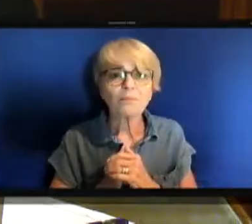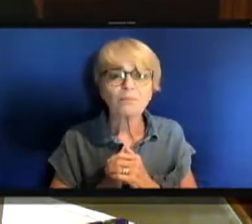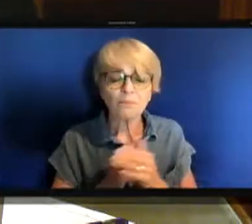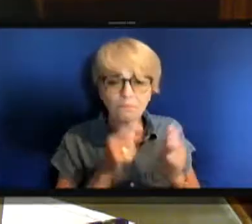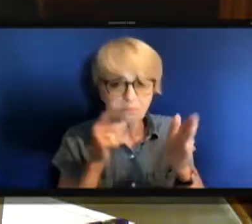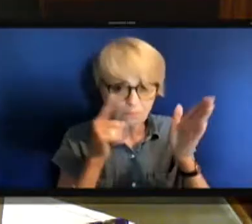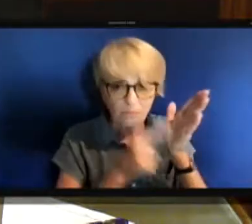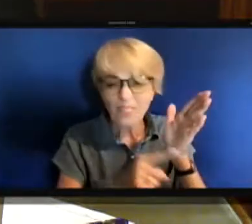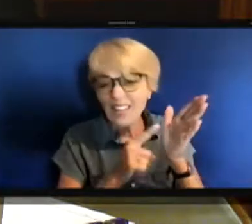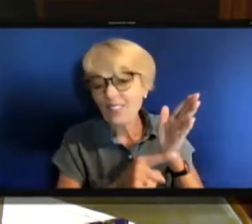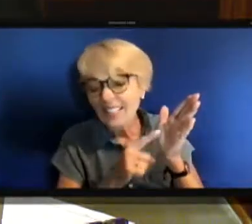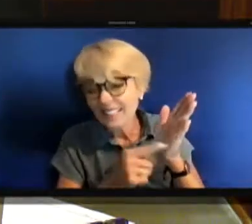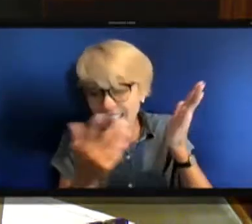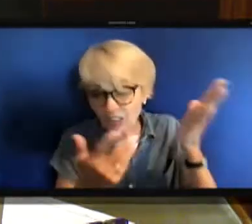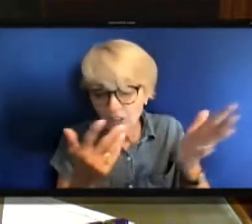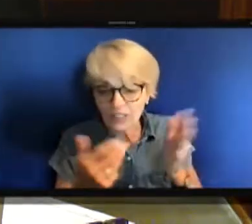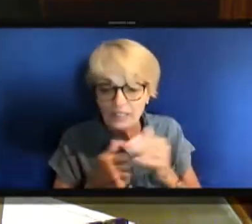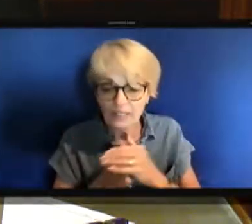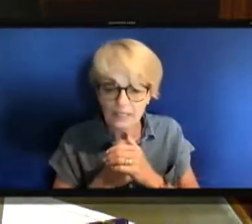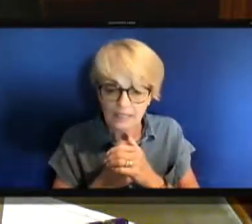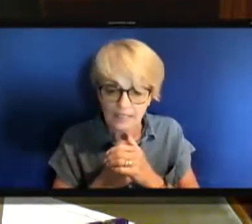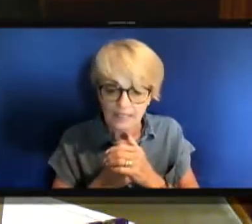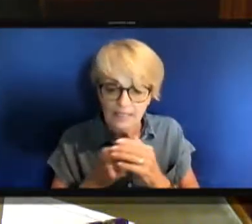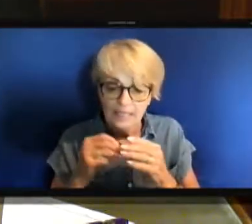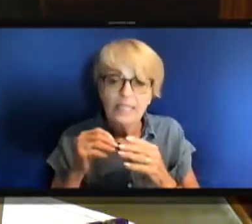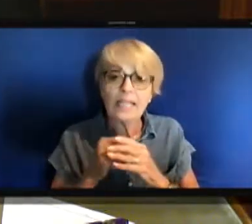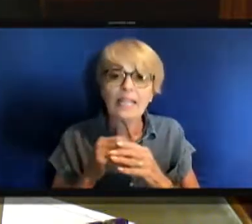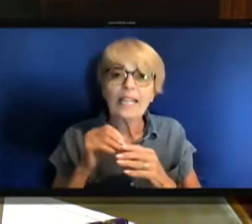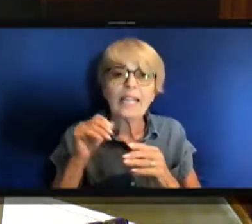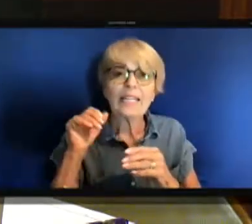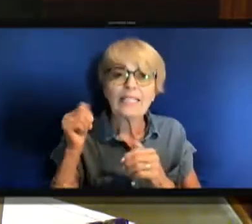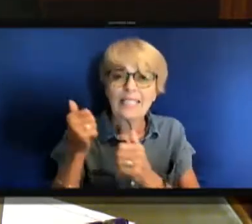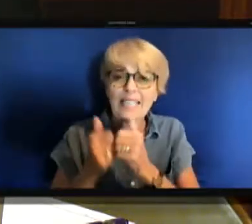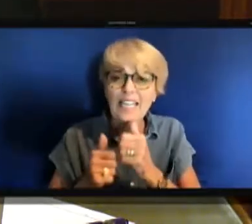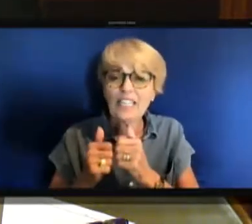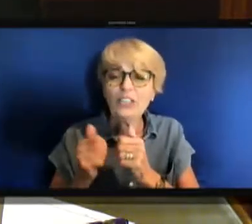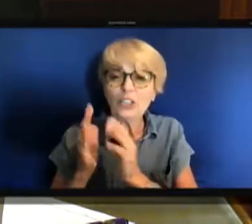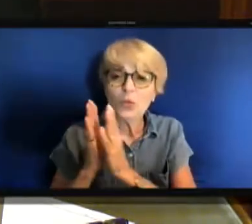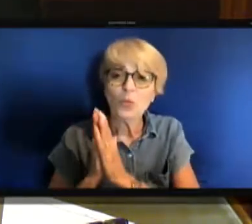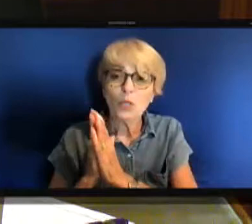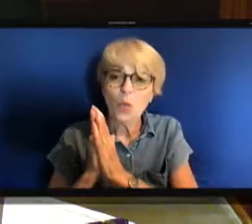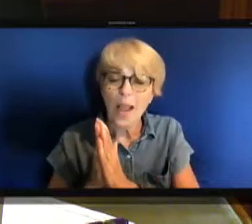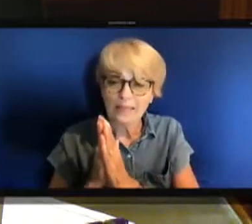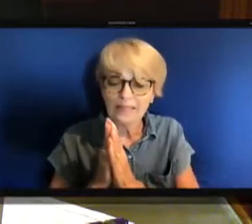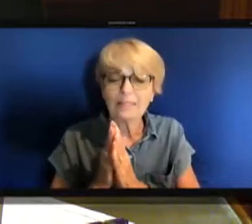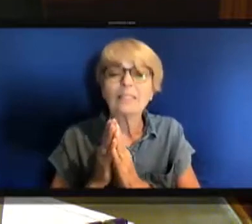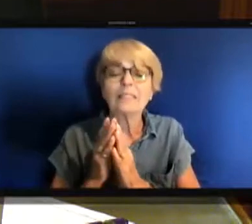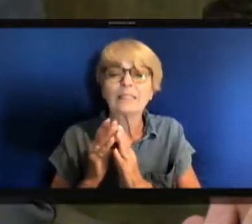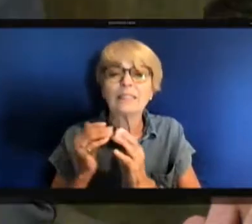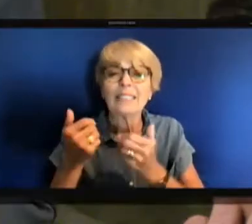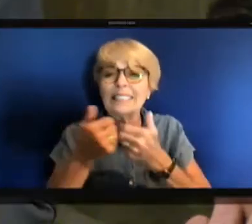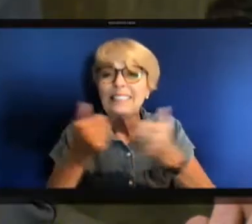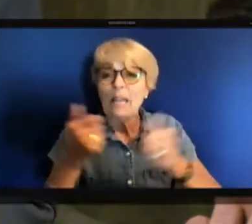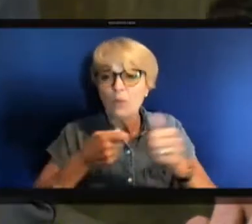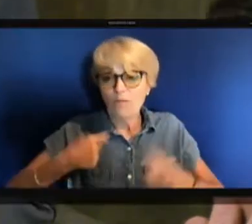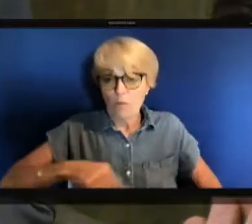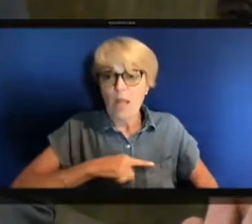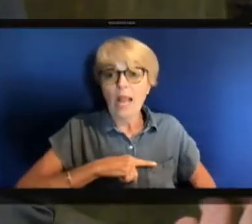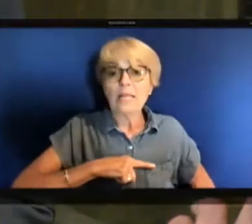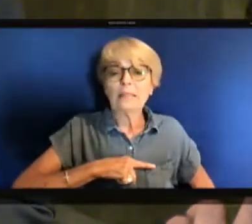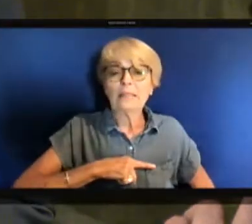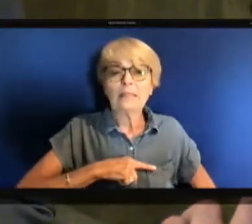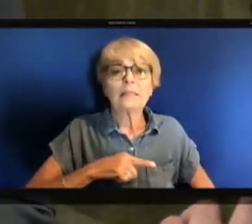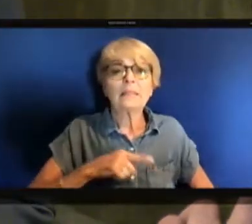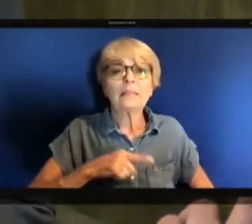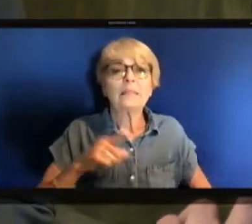investigation, I guess, into the legitimacy of each request, separate from us. So. Okay, so with my